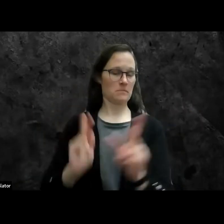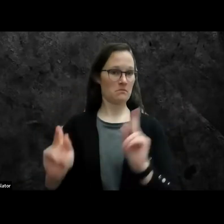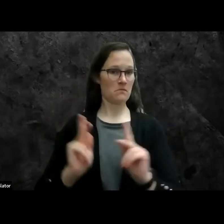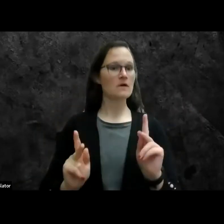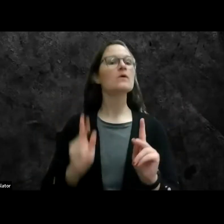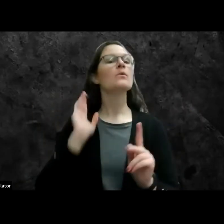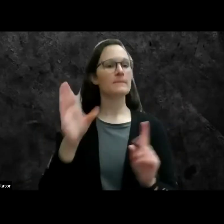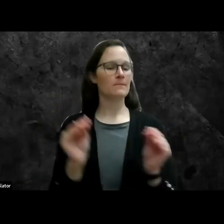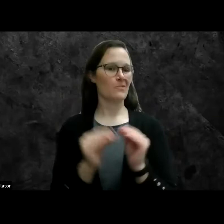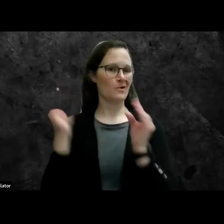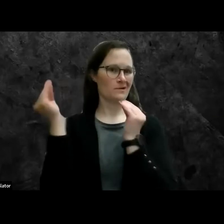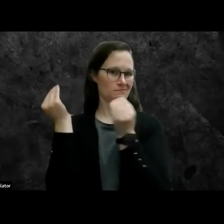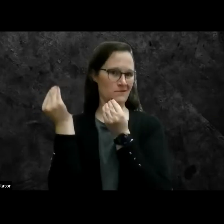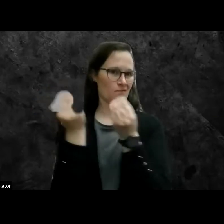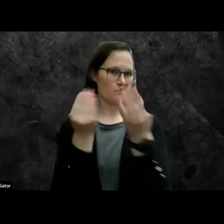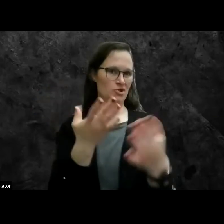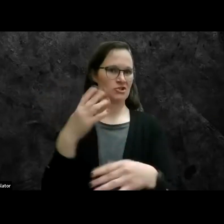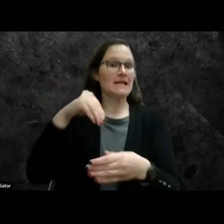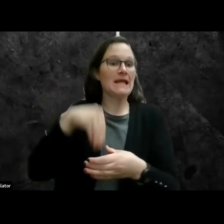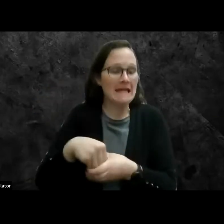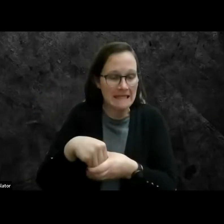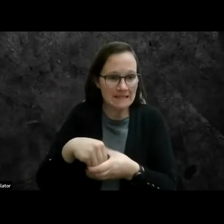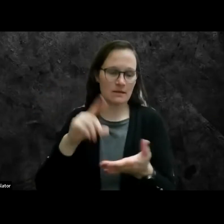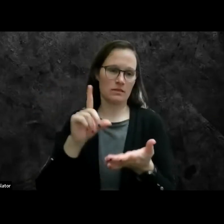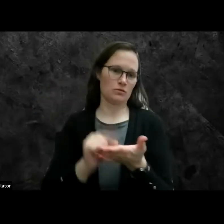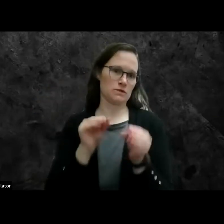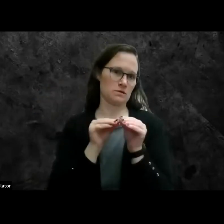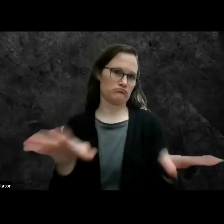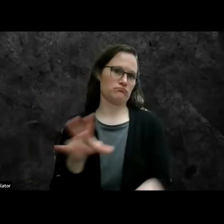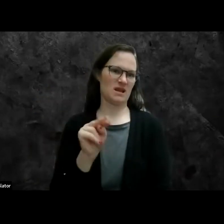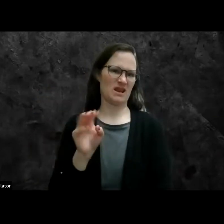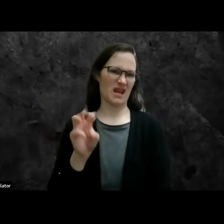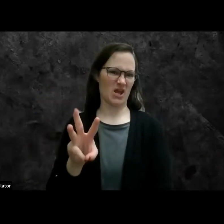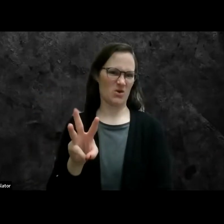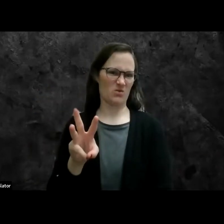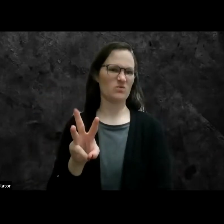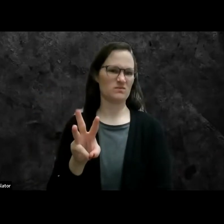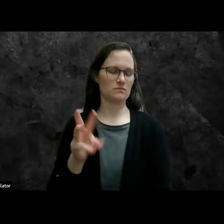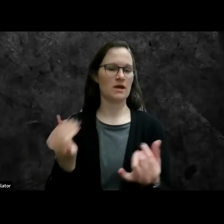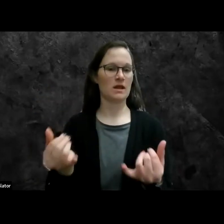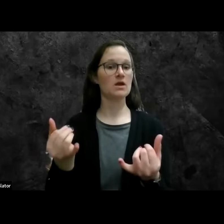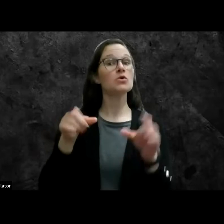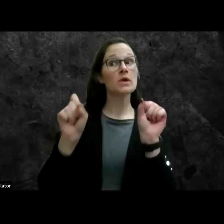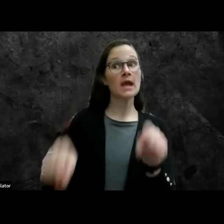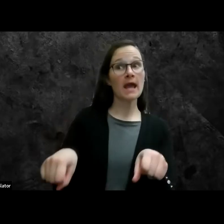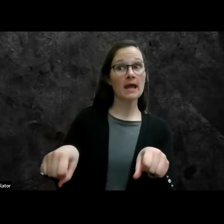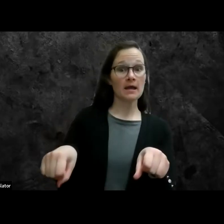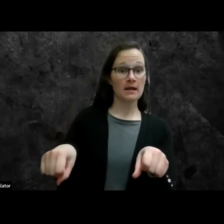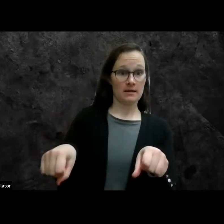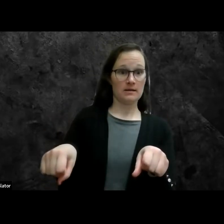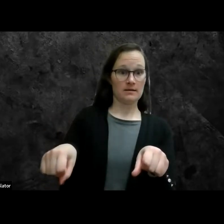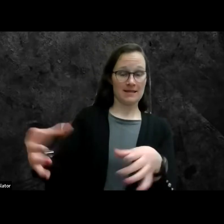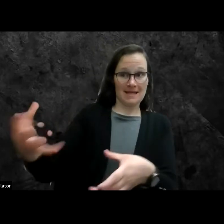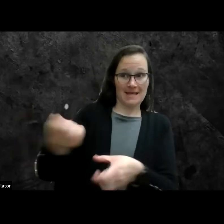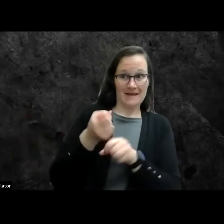newsletter again this week, as well as how to get your 4 free family kits from the U.S. Postal Service. But I got to tell you, there's